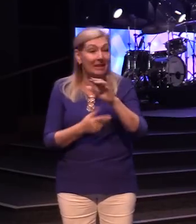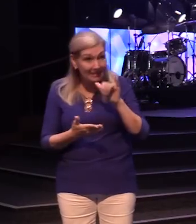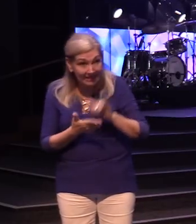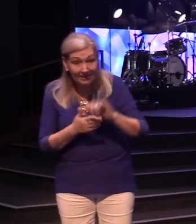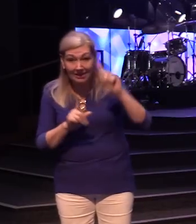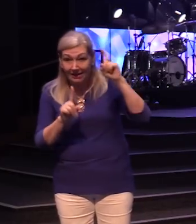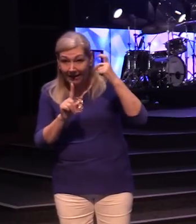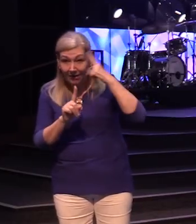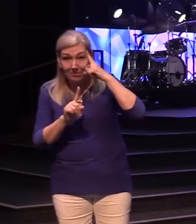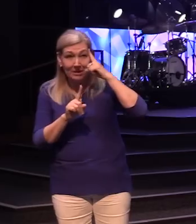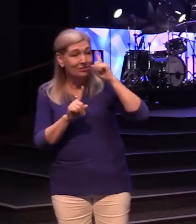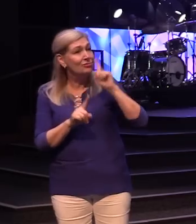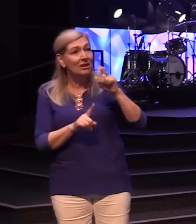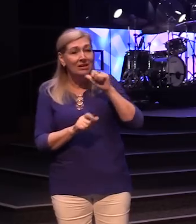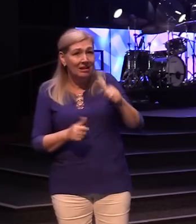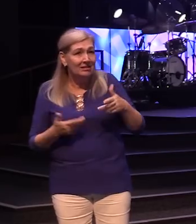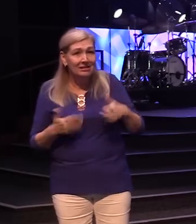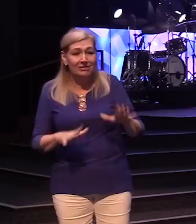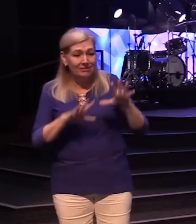government.